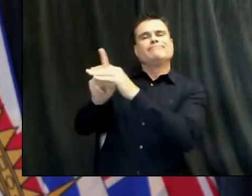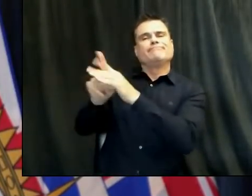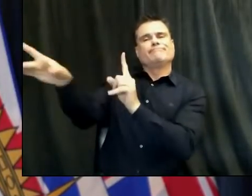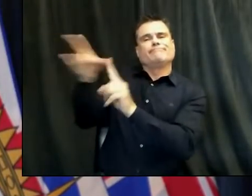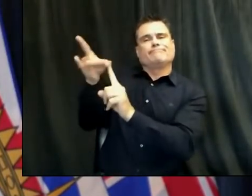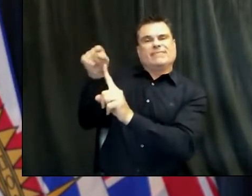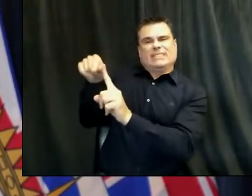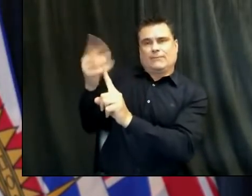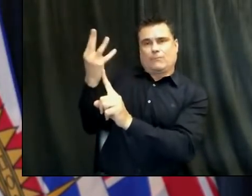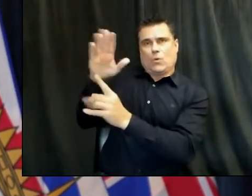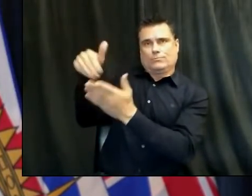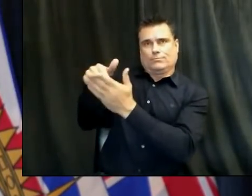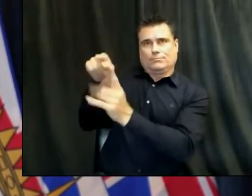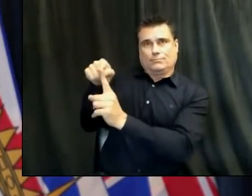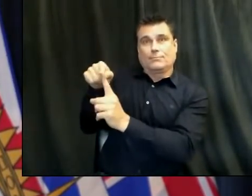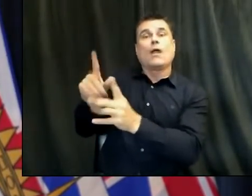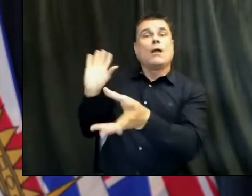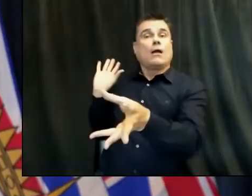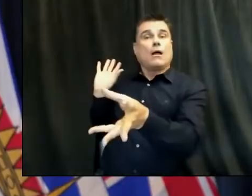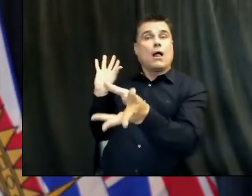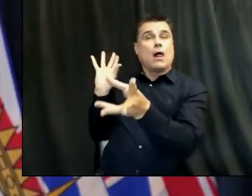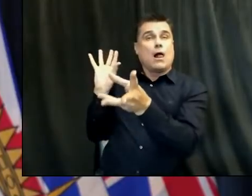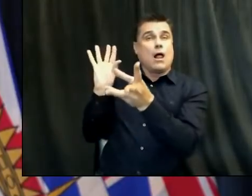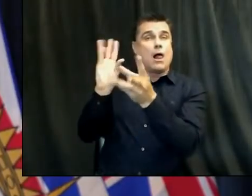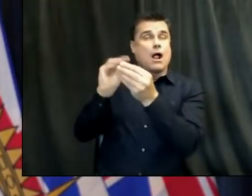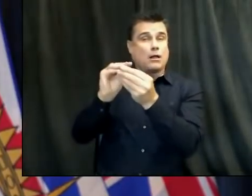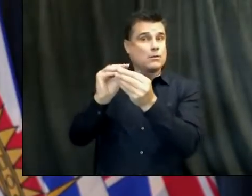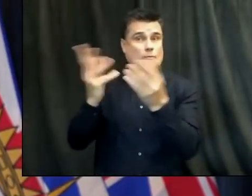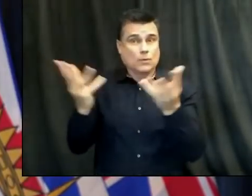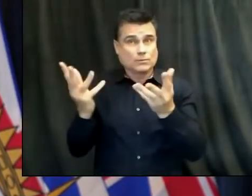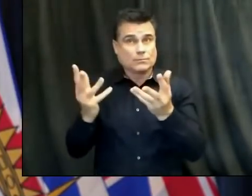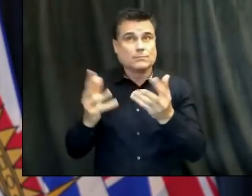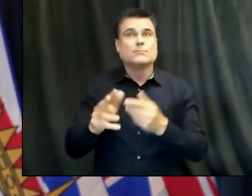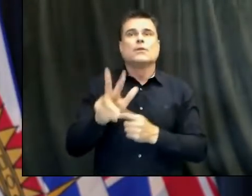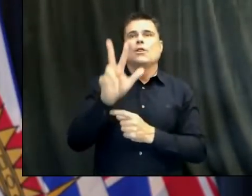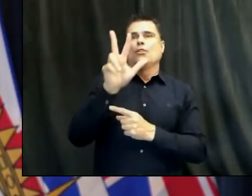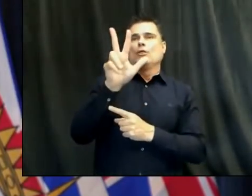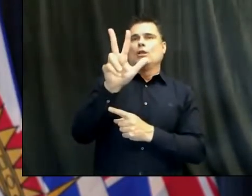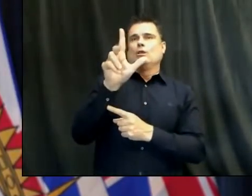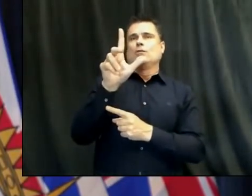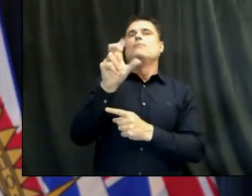cases, bringing our total number of diagnosed cases in the province to